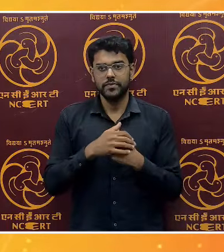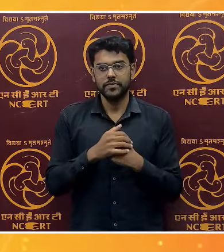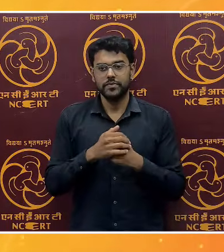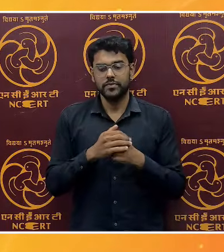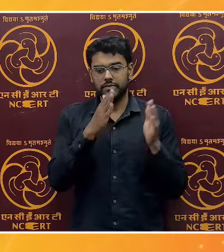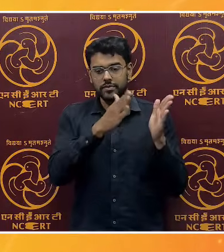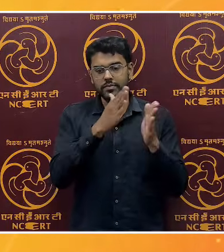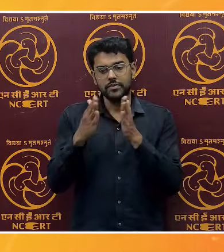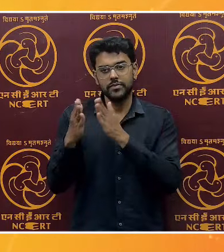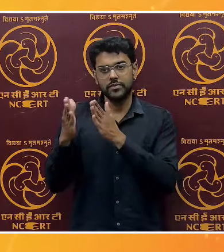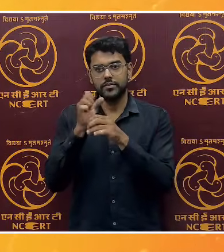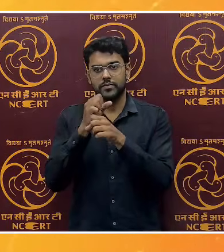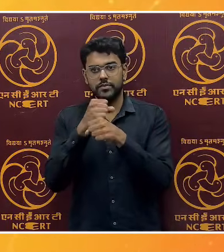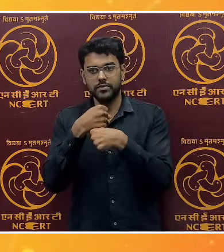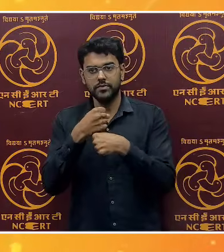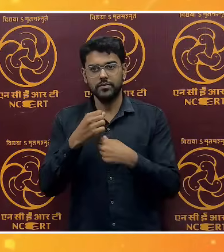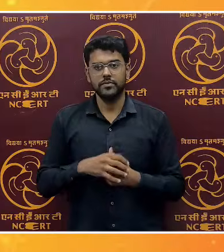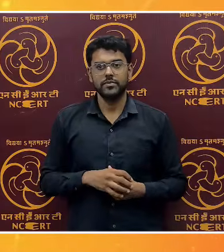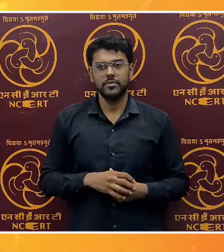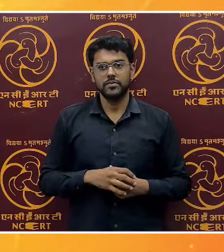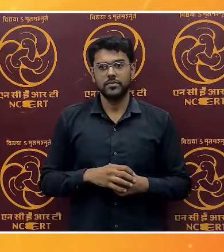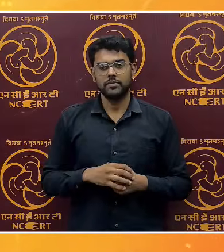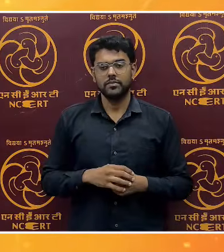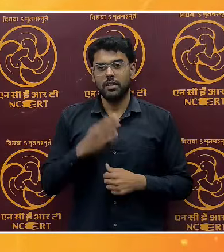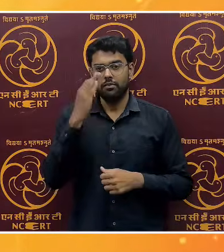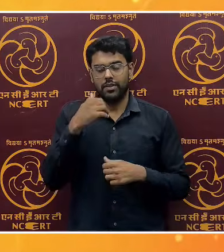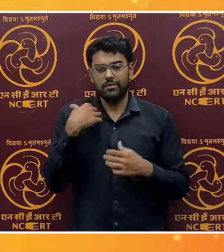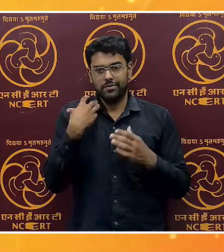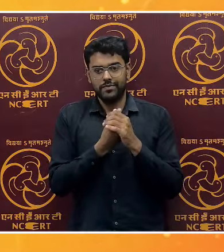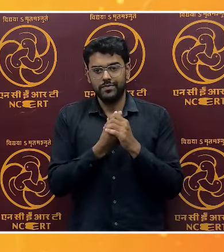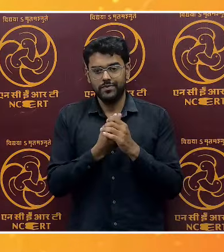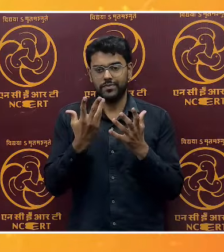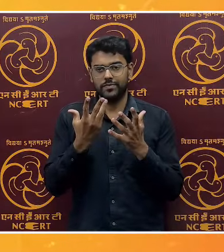sequence. Okay, so because I am not